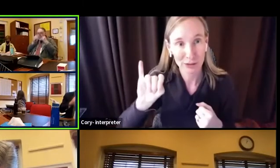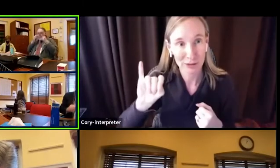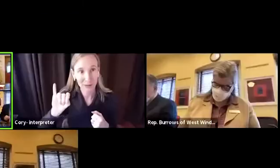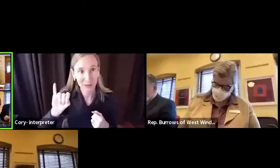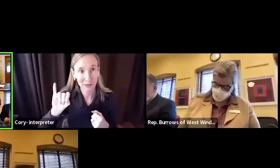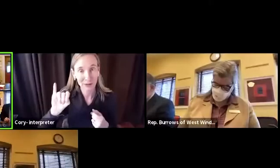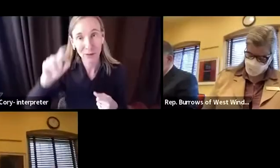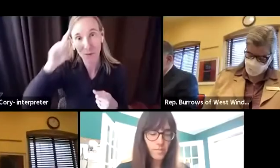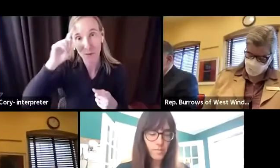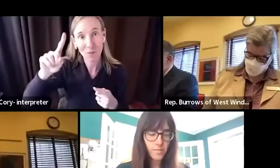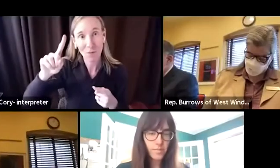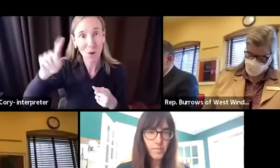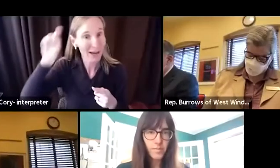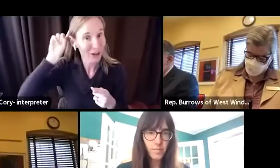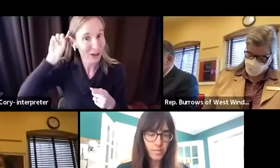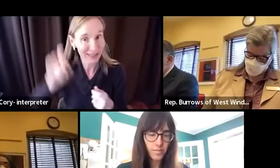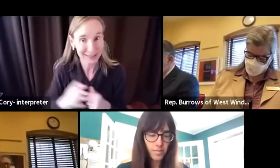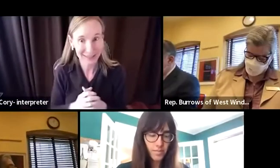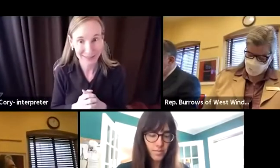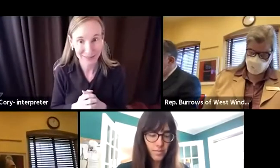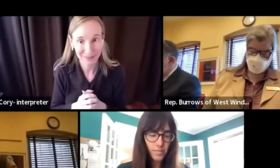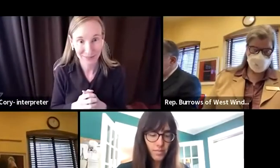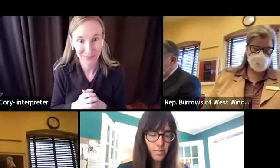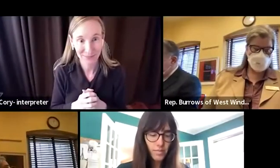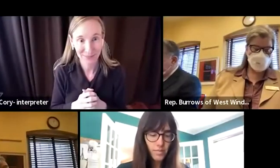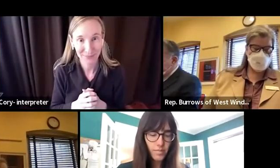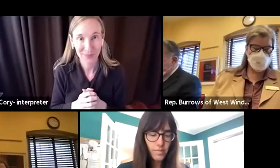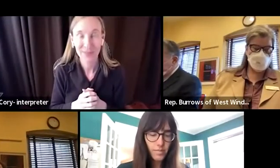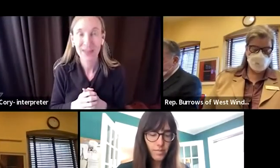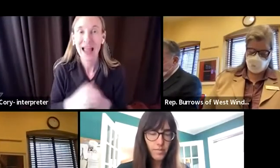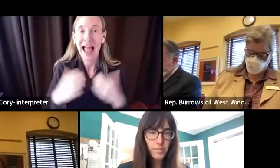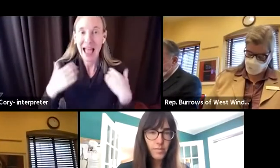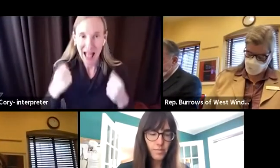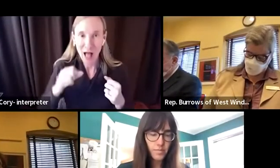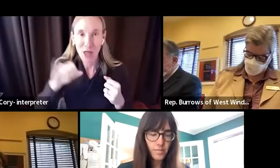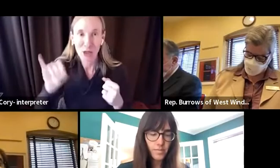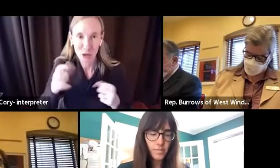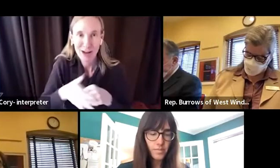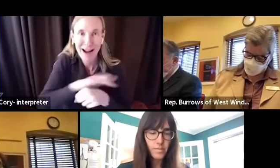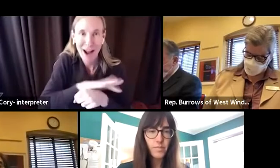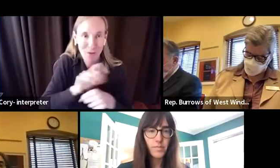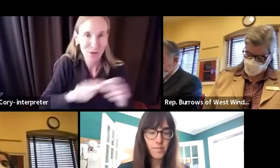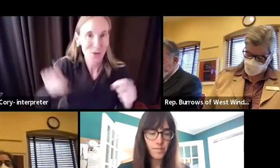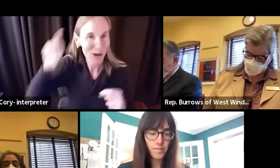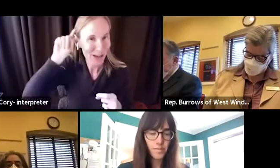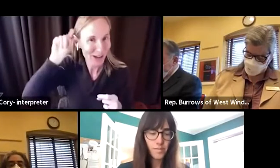for hearing aids. Health insurance coverage. Health insurance coverage for hearing aids.